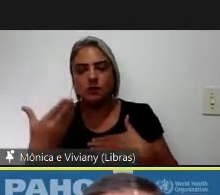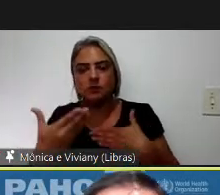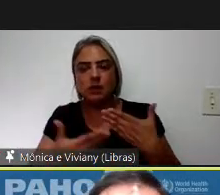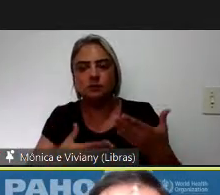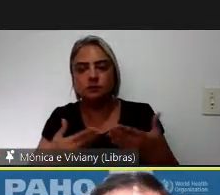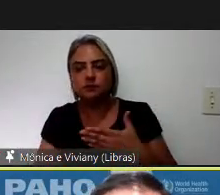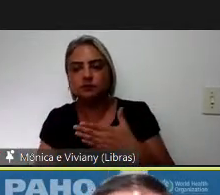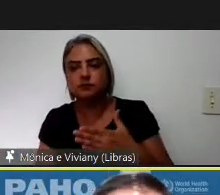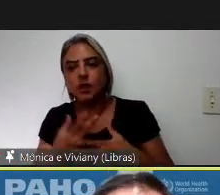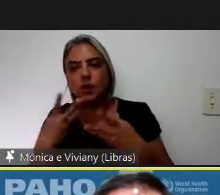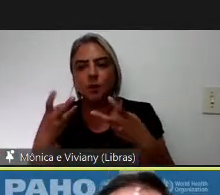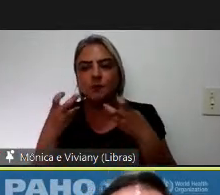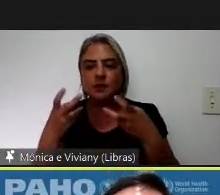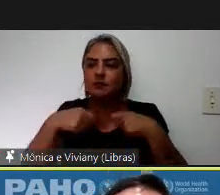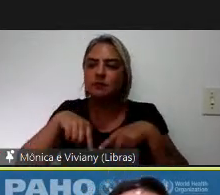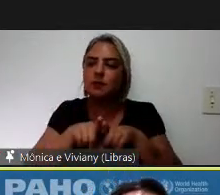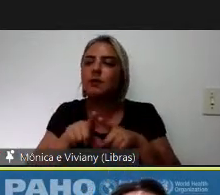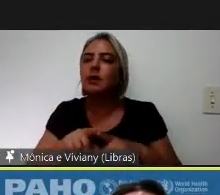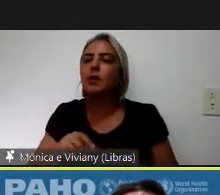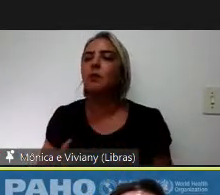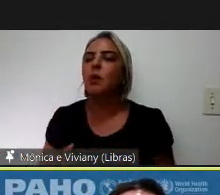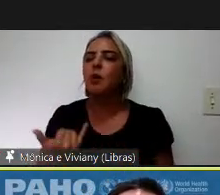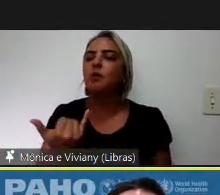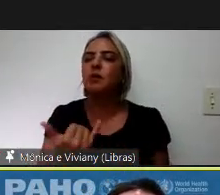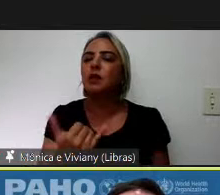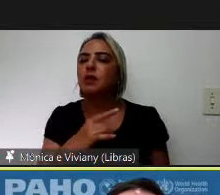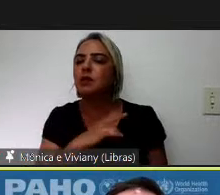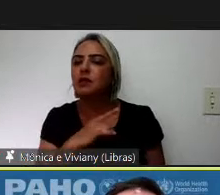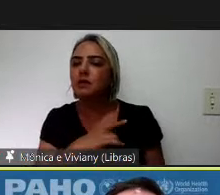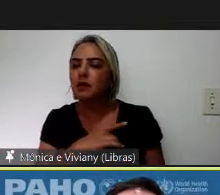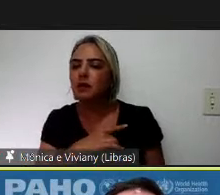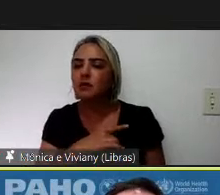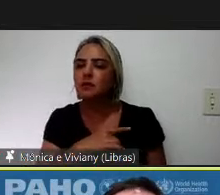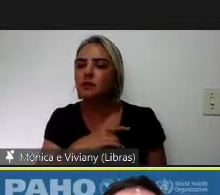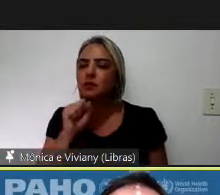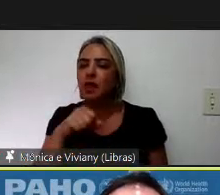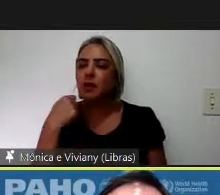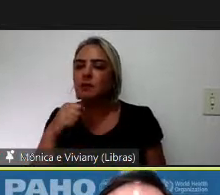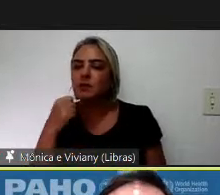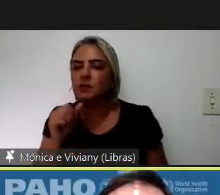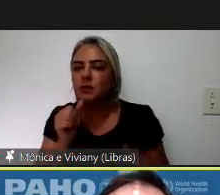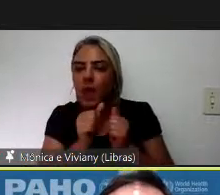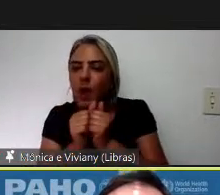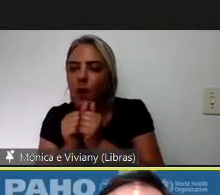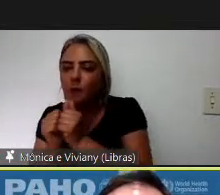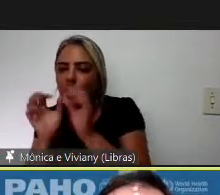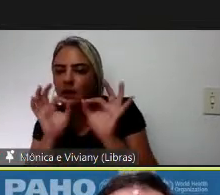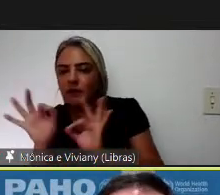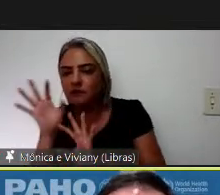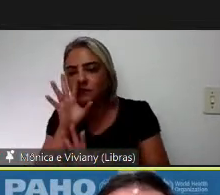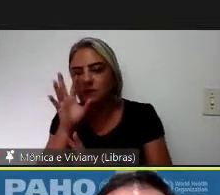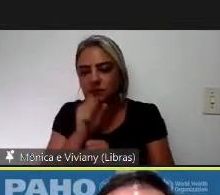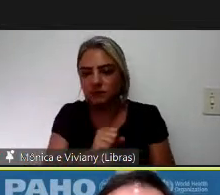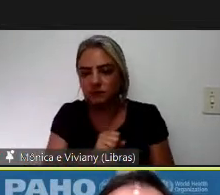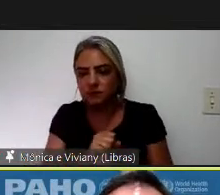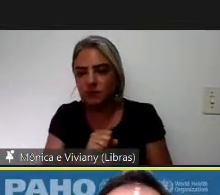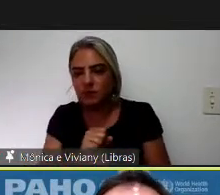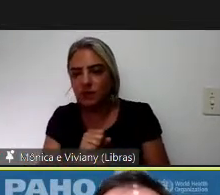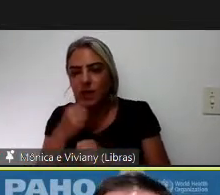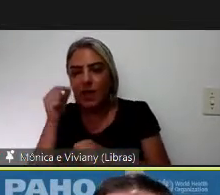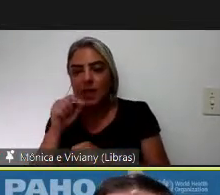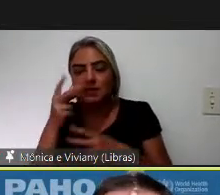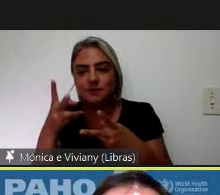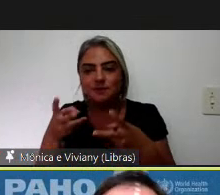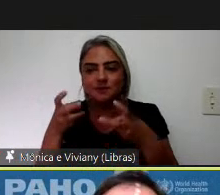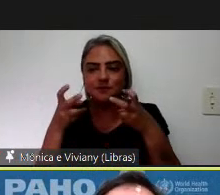situation is being established, and we observe that it is an opportunity that we have, and we need to follow up and